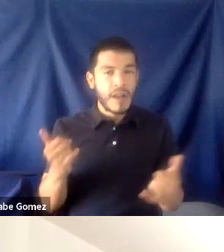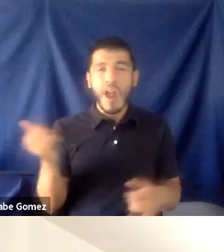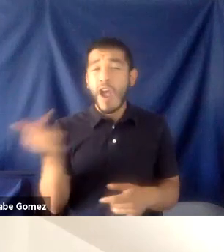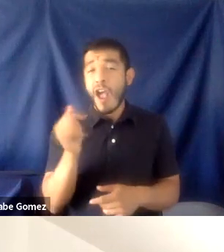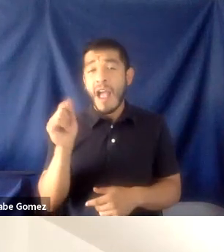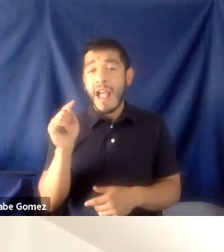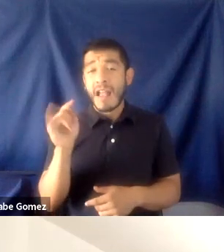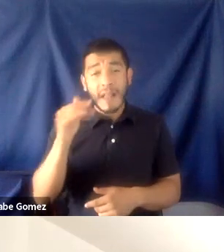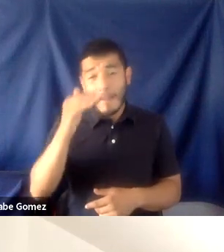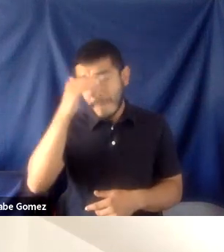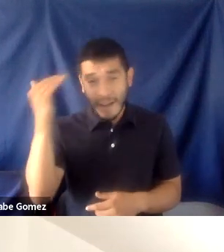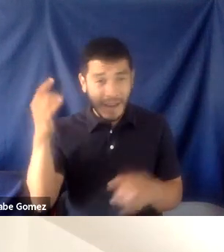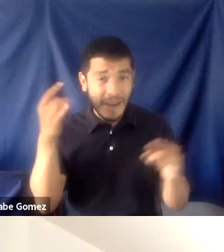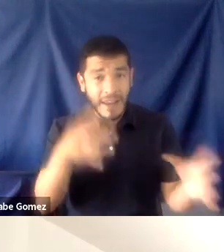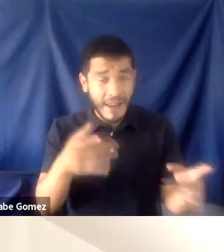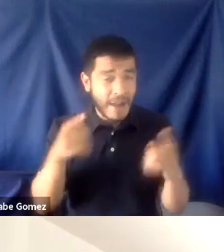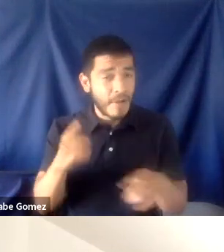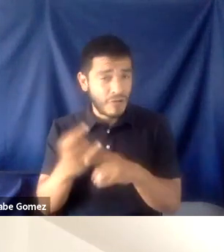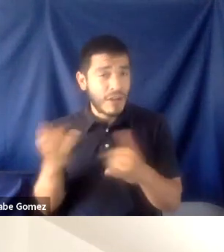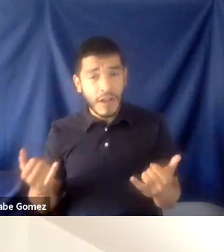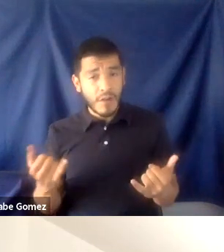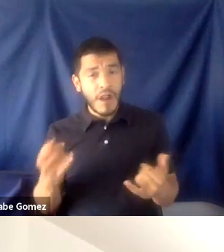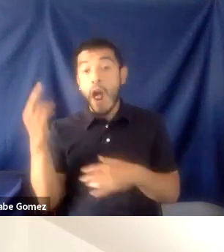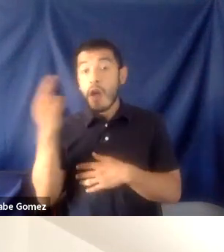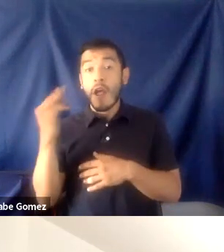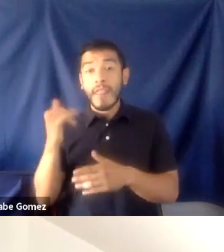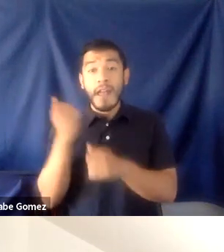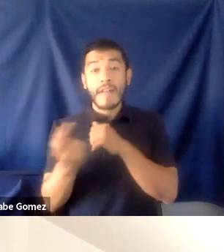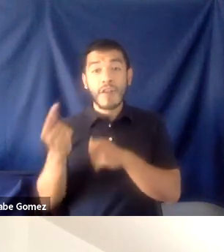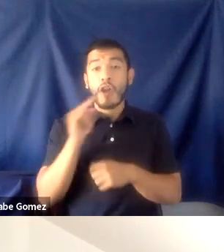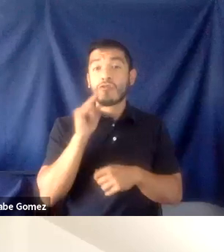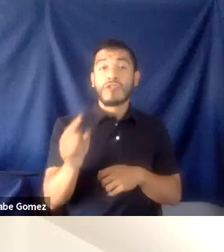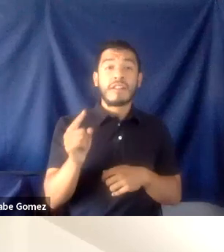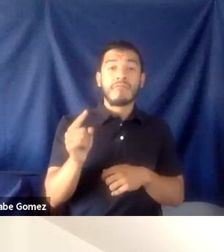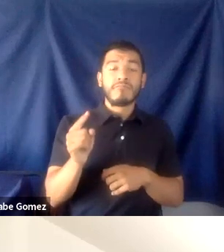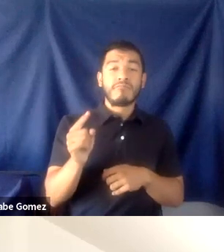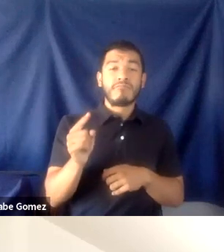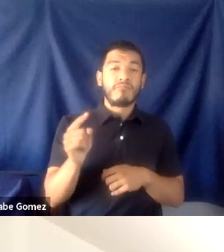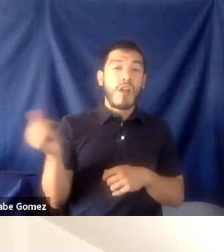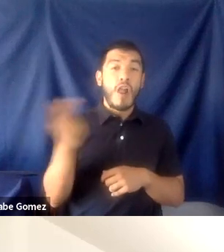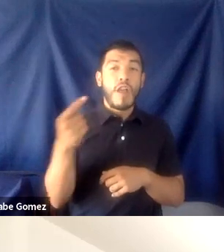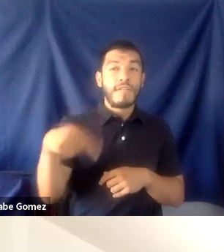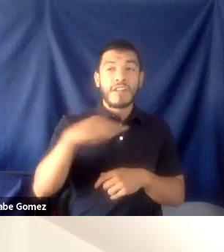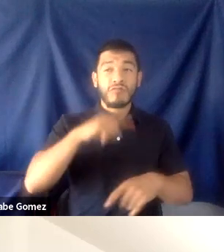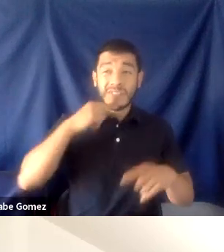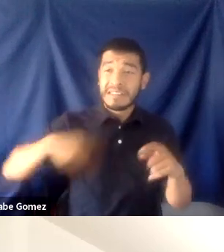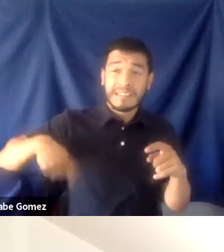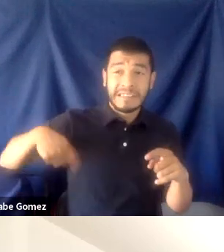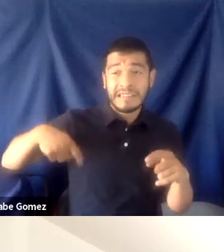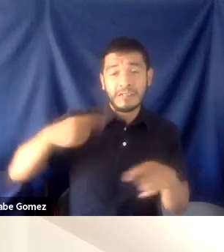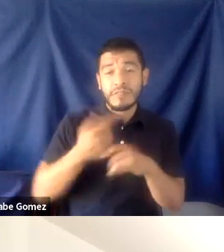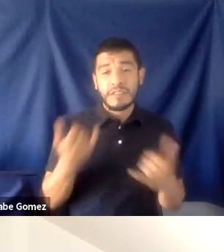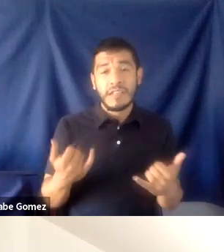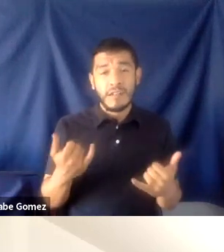hate happening, and to realize that everyone is, all of this tension, all of the racism is